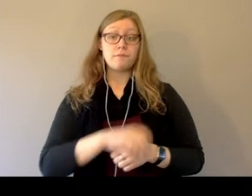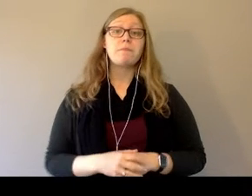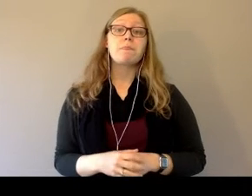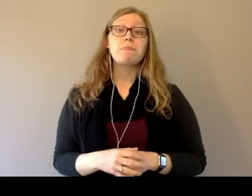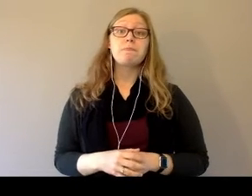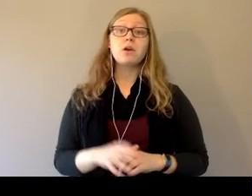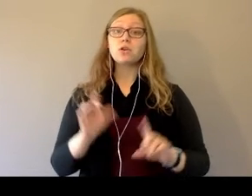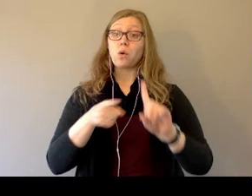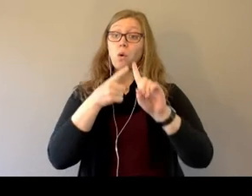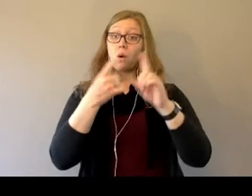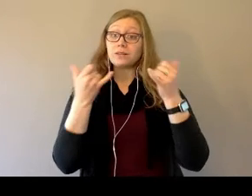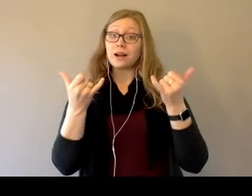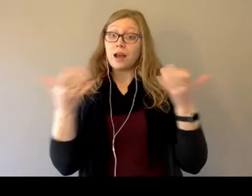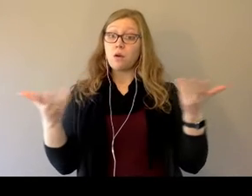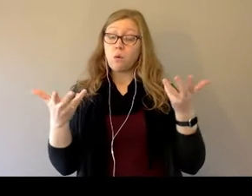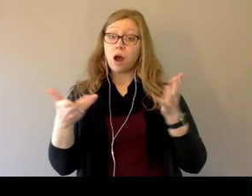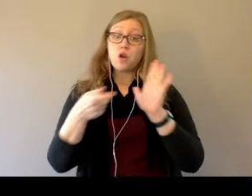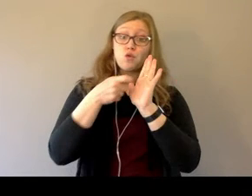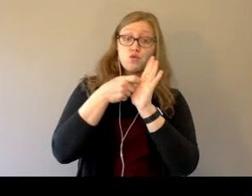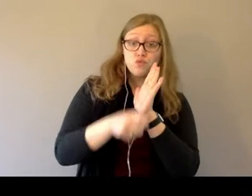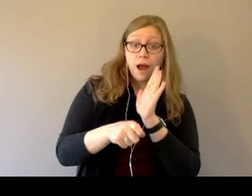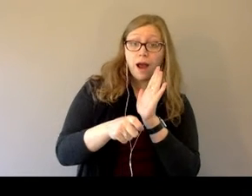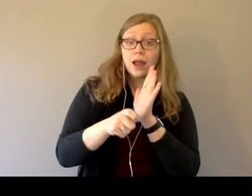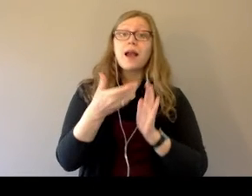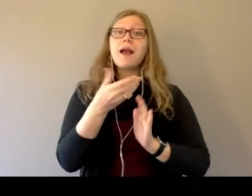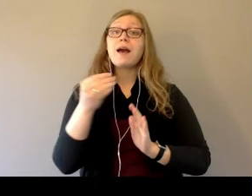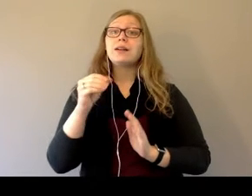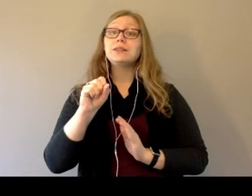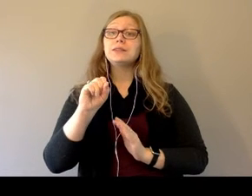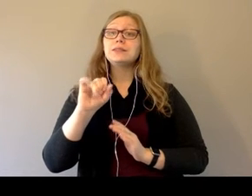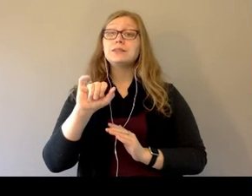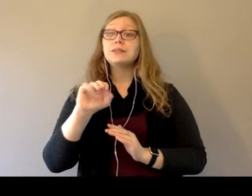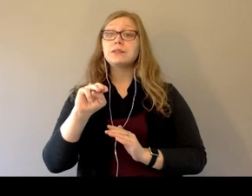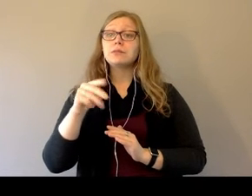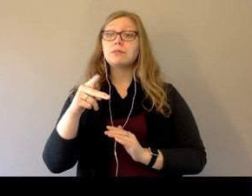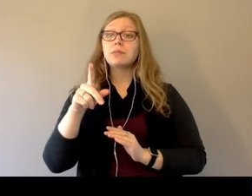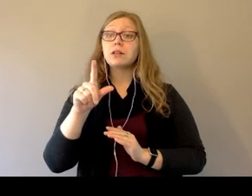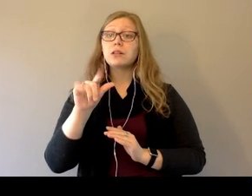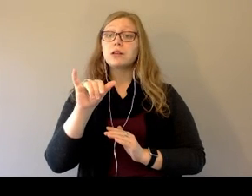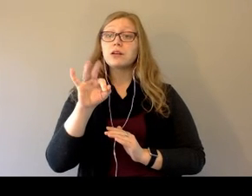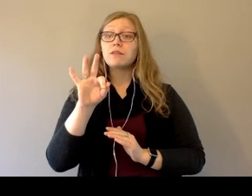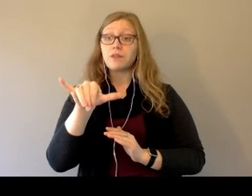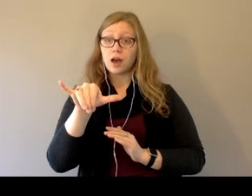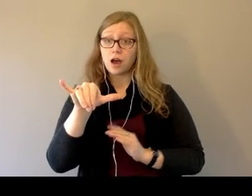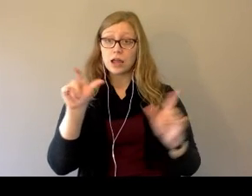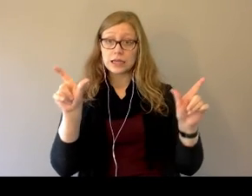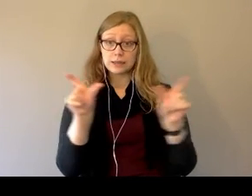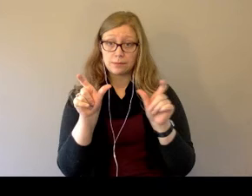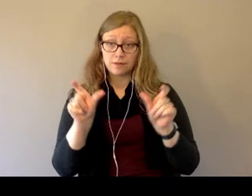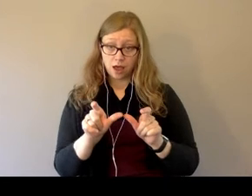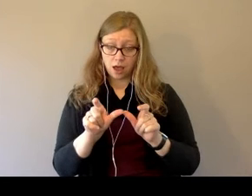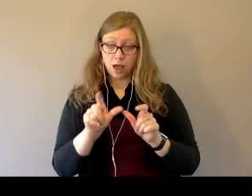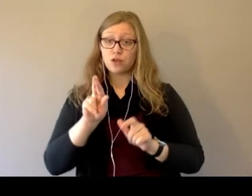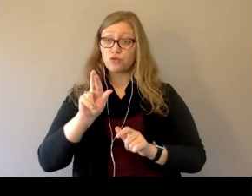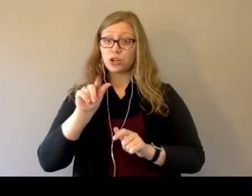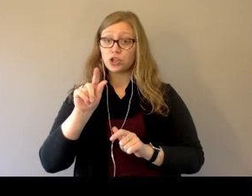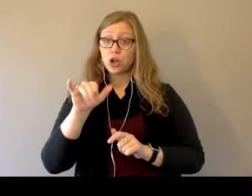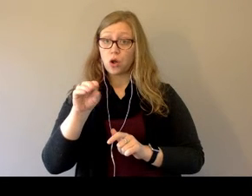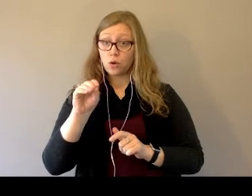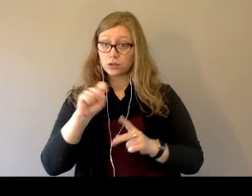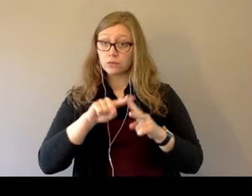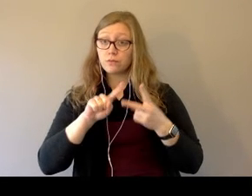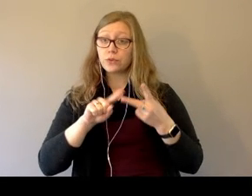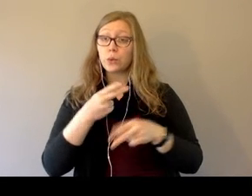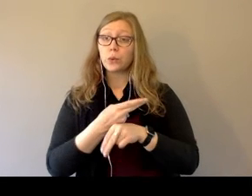So our goal today is we're going to write and simplify ratios, and we're going to use proportions to solve problems. Our